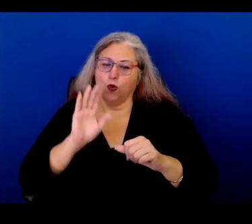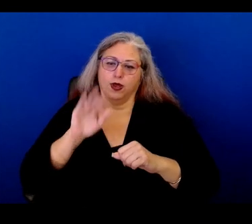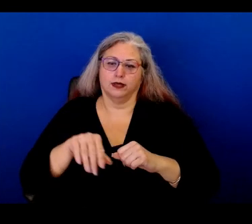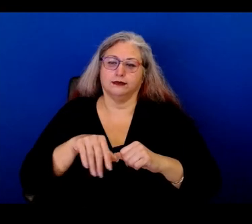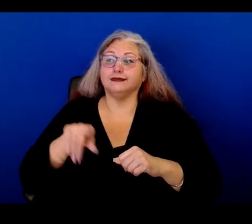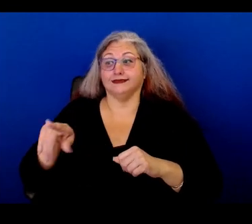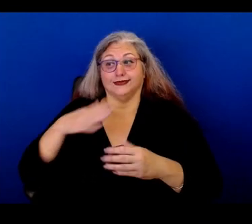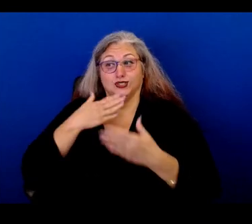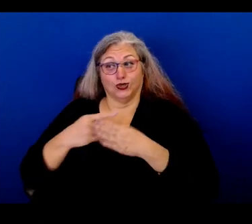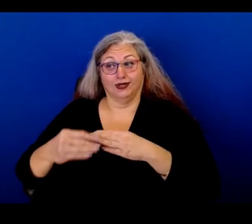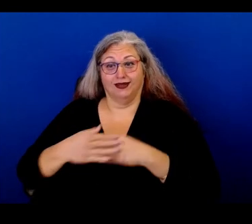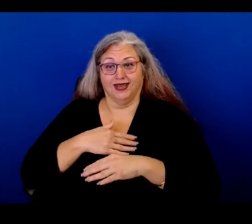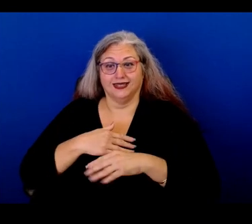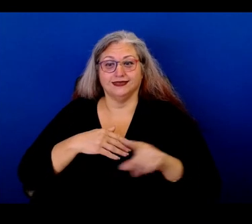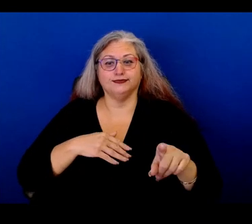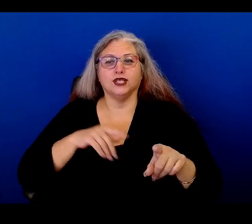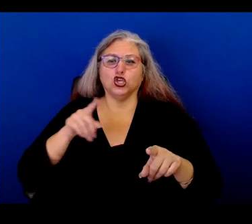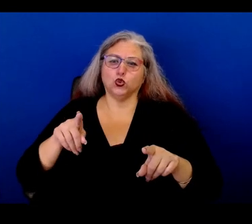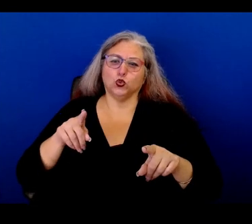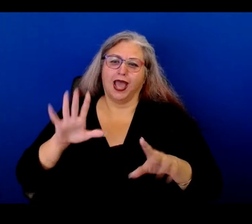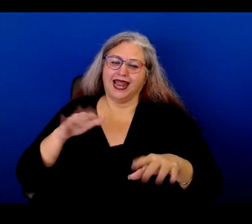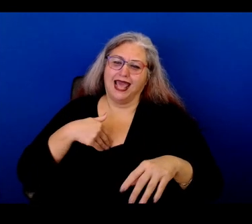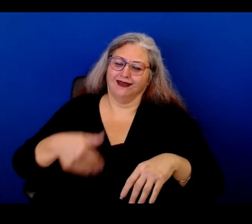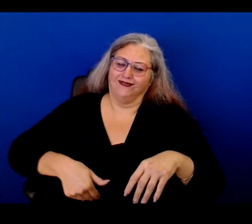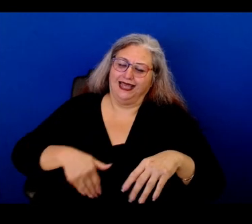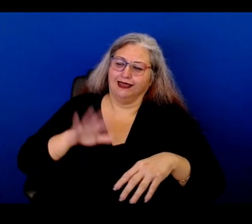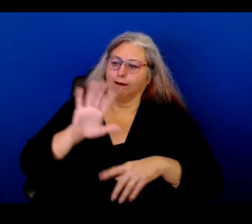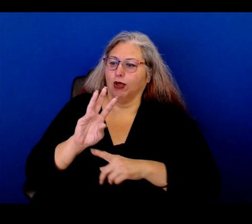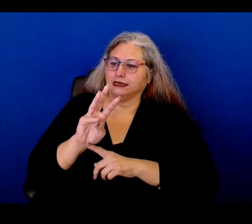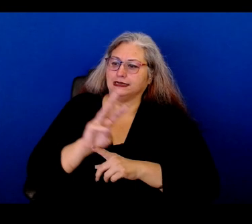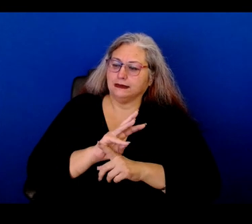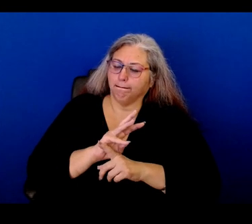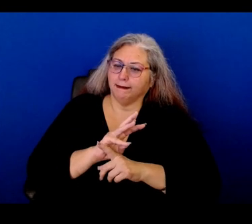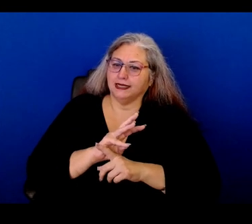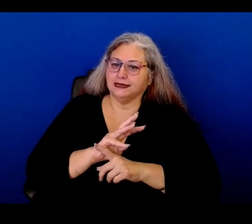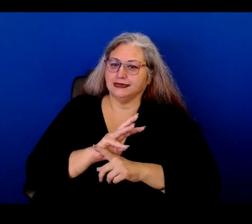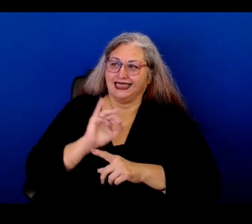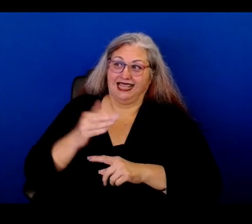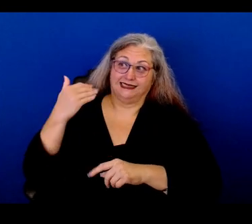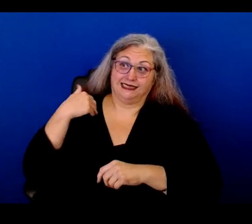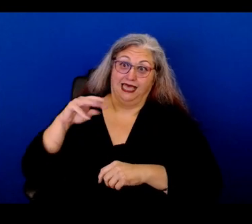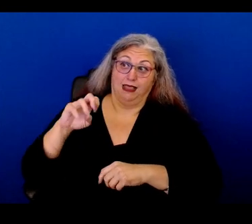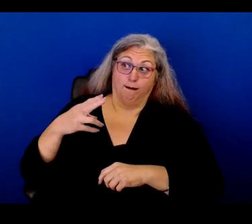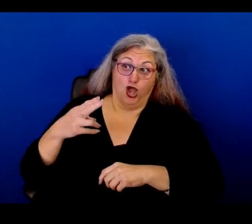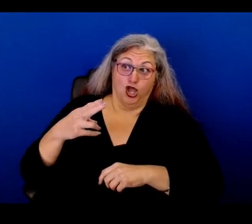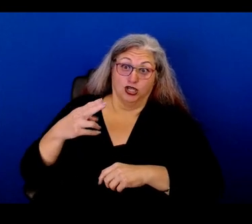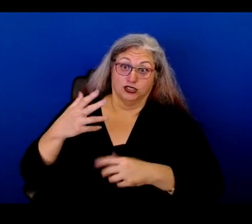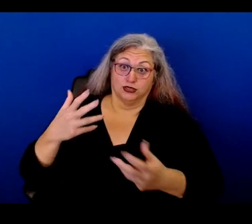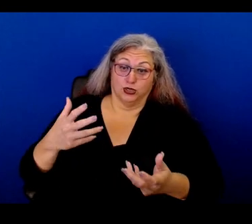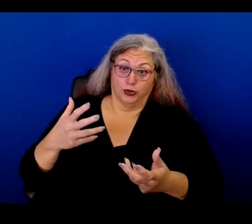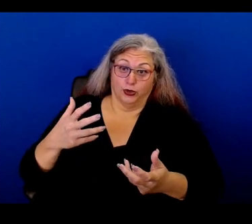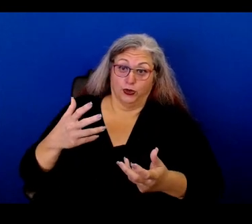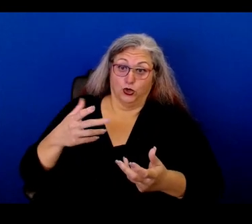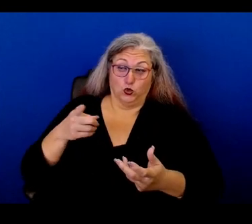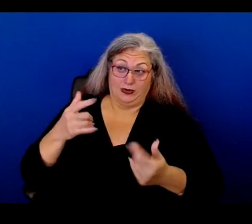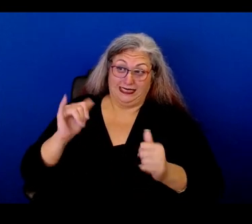Very good advice. You know, you had this feeling about 6 months, and that was in March. So do